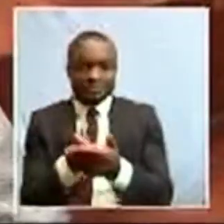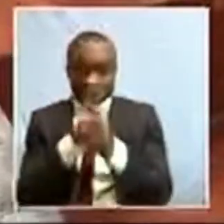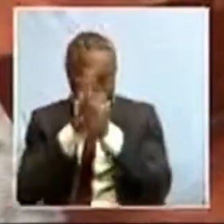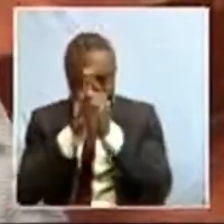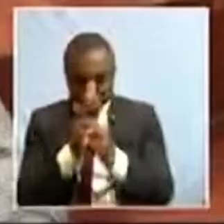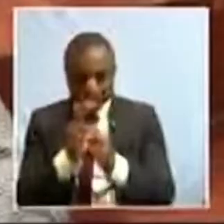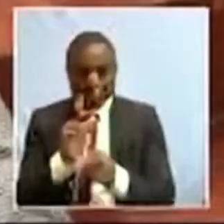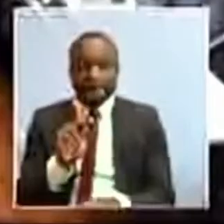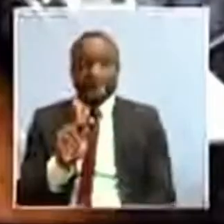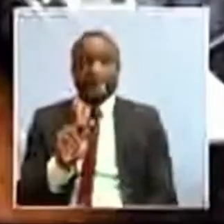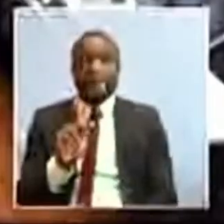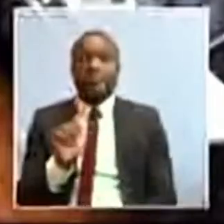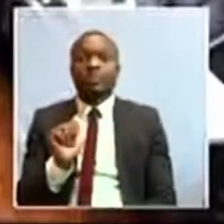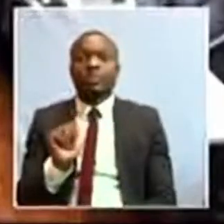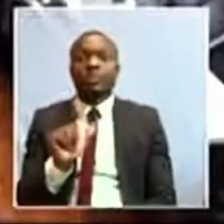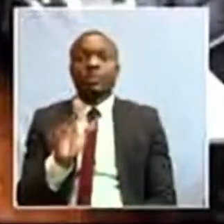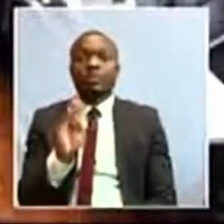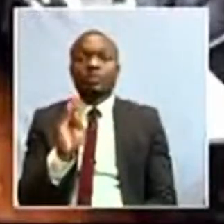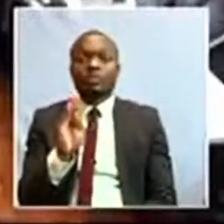Kalobo. Thank you very much, Chair.